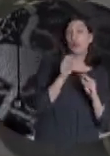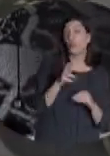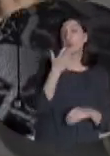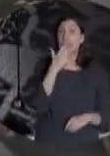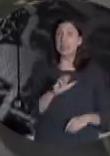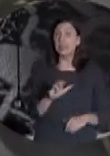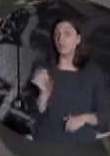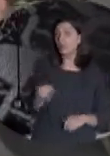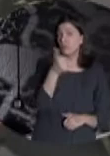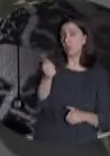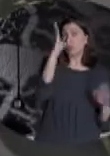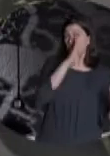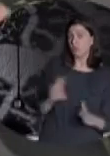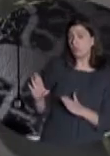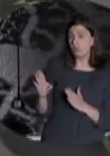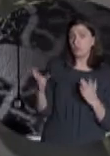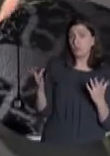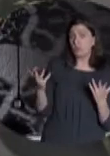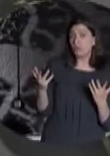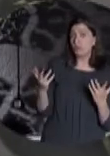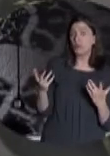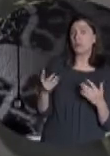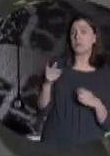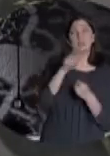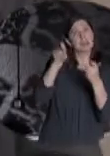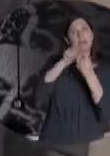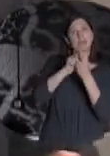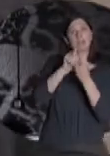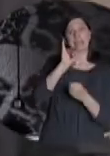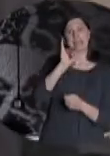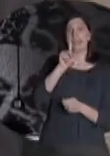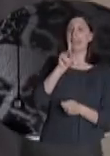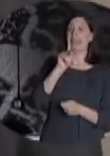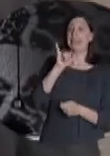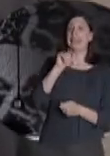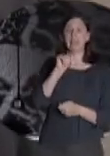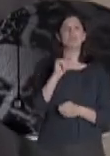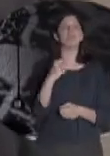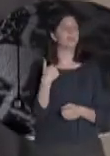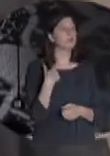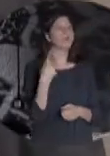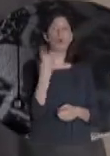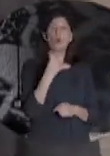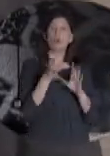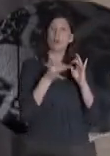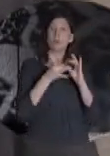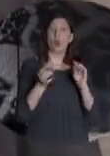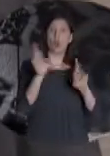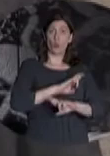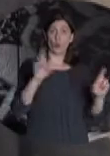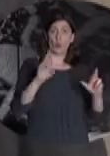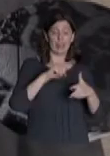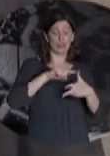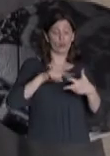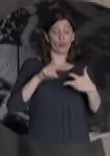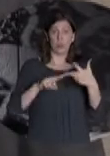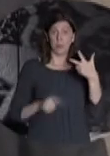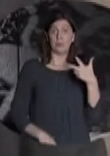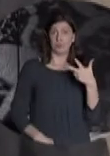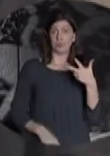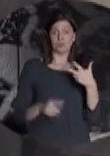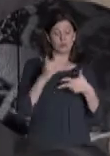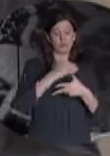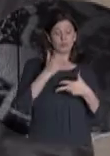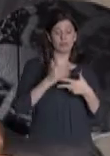heat? Absolutely. What kind of go-to kits should we be having at home? We always talk about ready in 3. And that's a 3-step process you can take to prepare